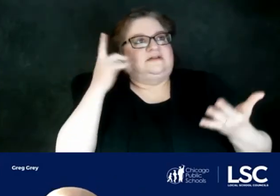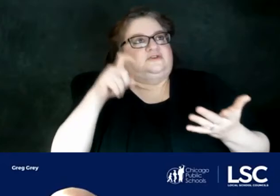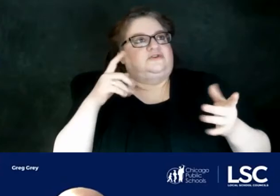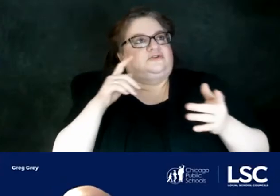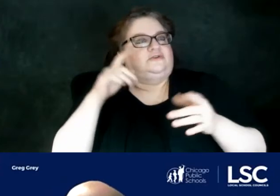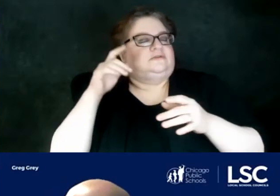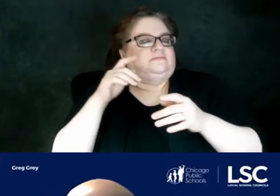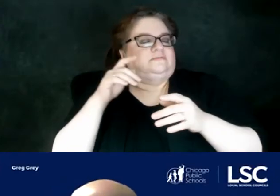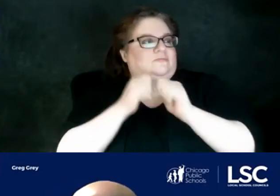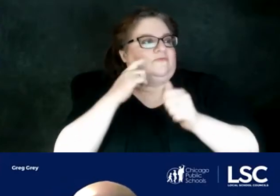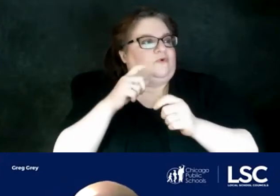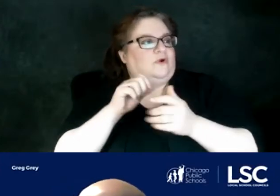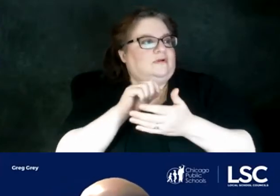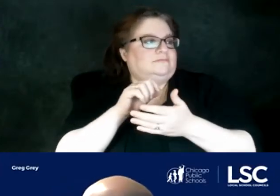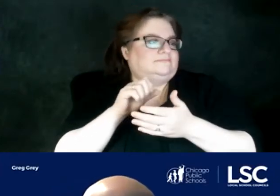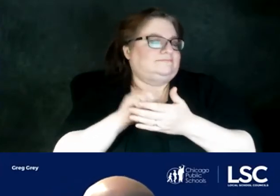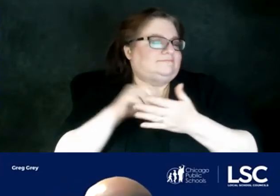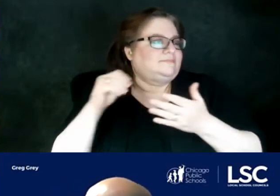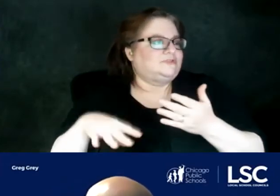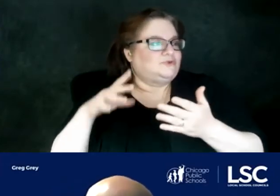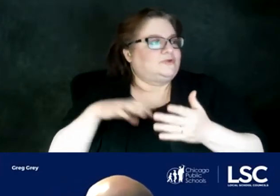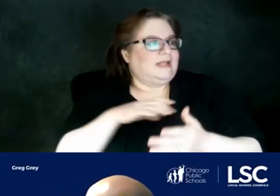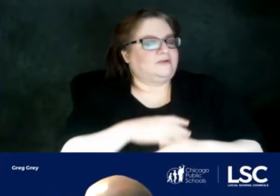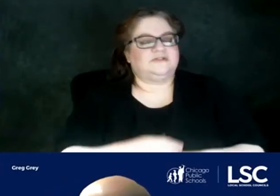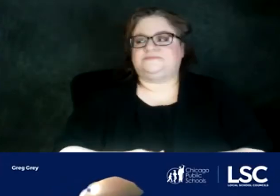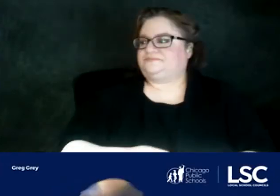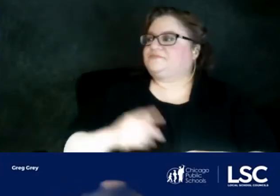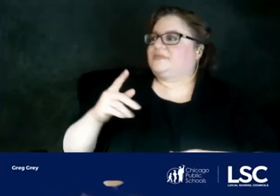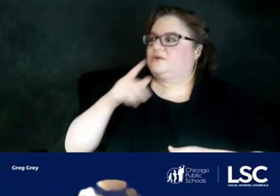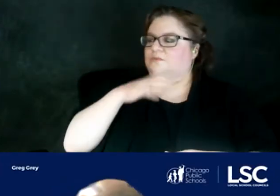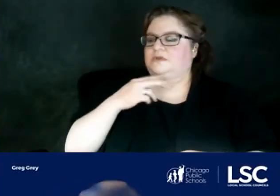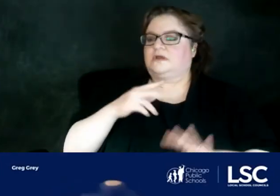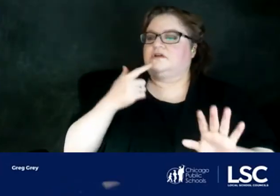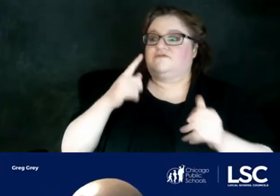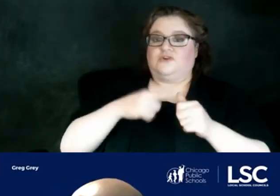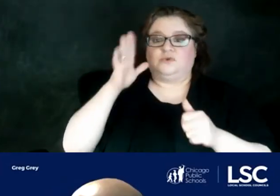council? Well, the first thing I would say is don't worry.